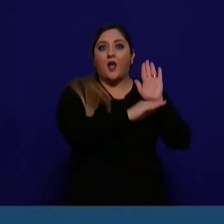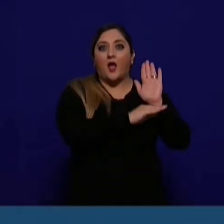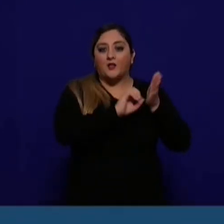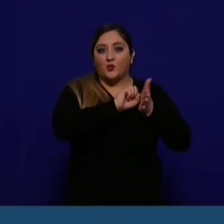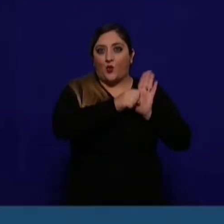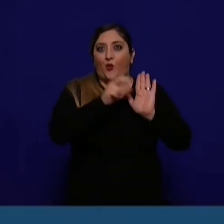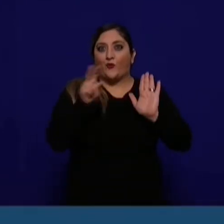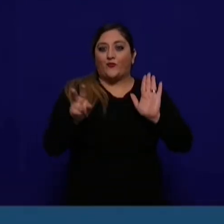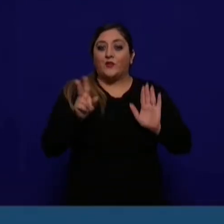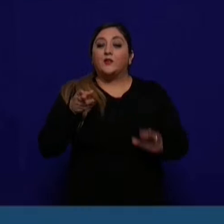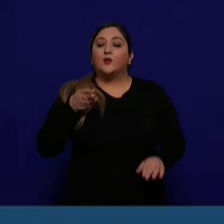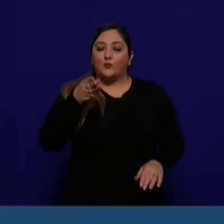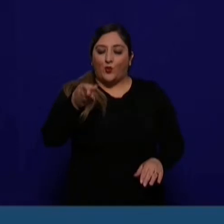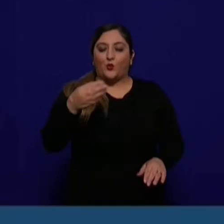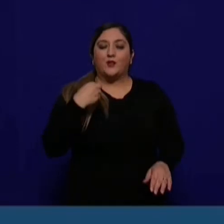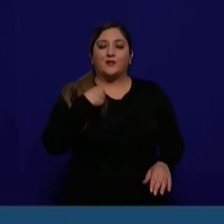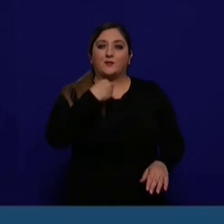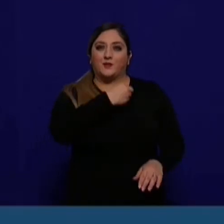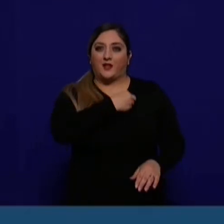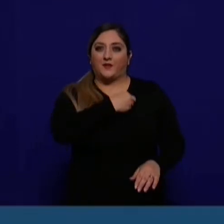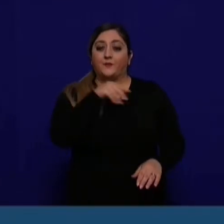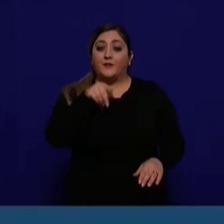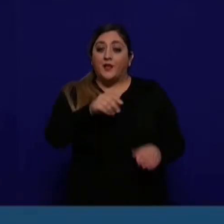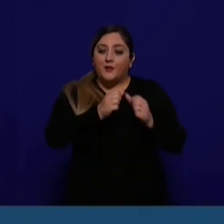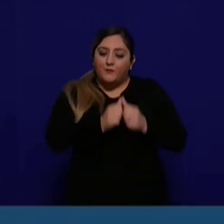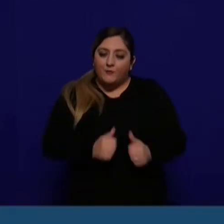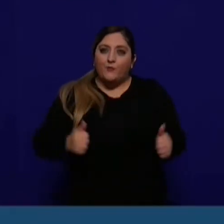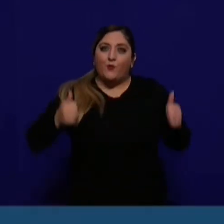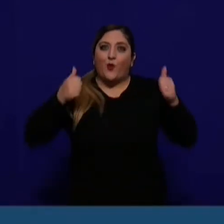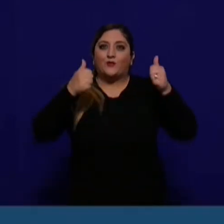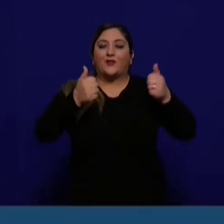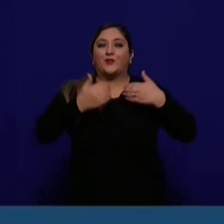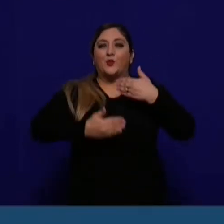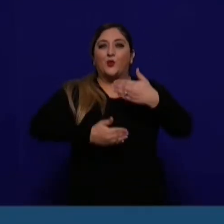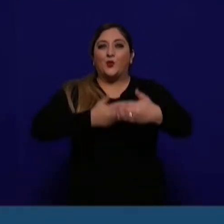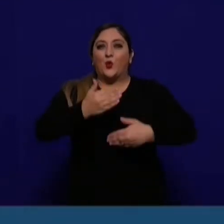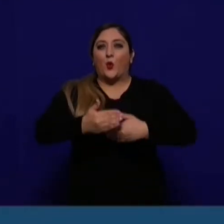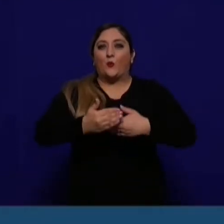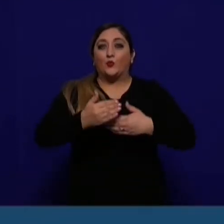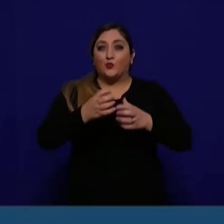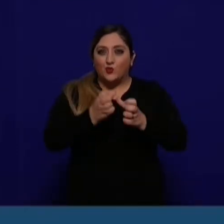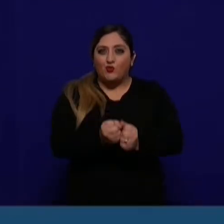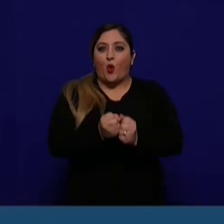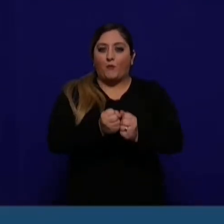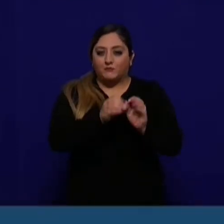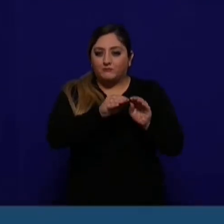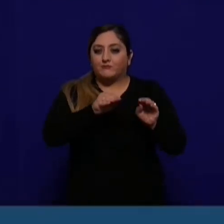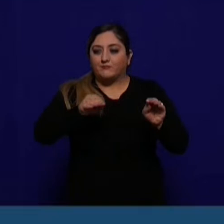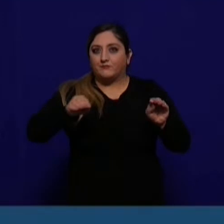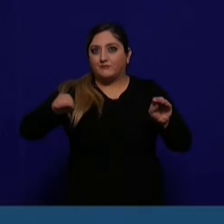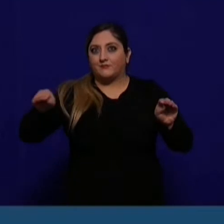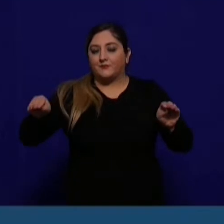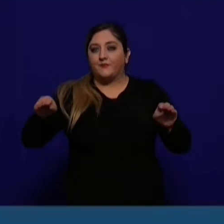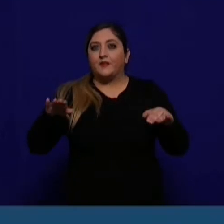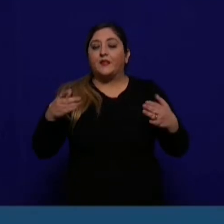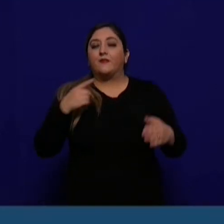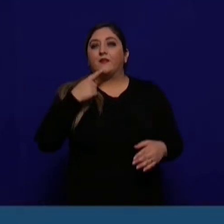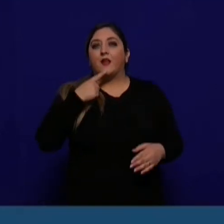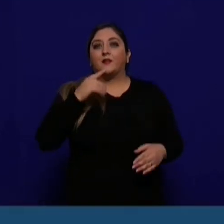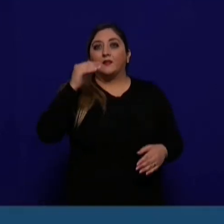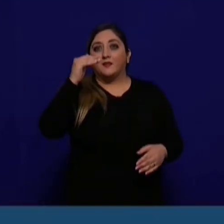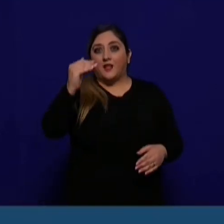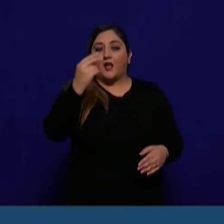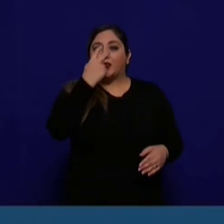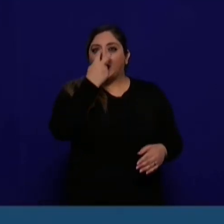jkollhom bżonn jidħlu l-isptar u importanti ħafna li din inkomplu nżommuha din l-istat. Palmet fil-dar tal-anzjani